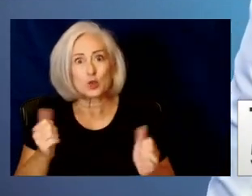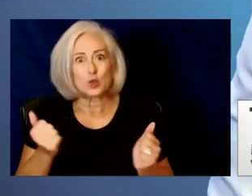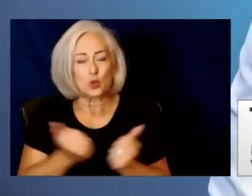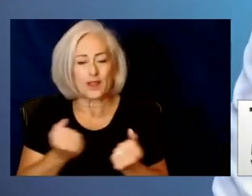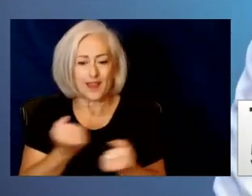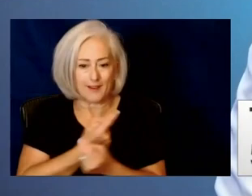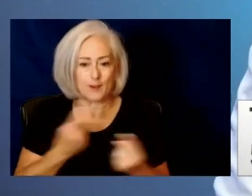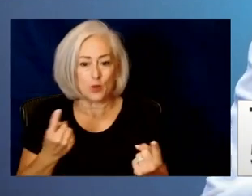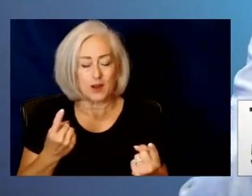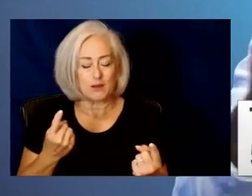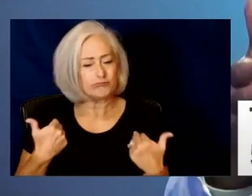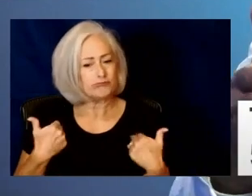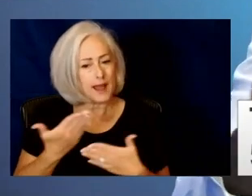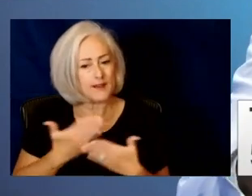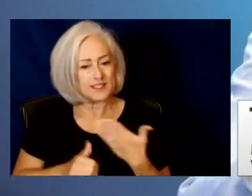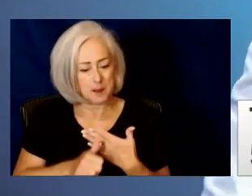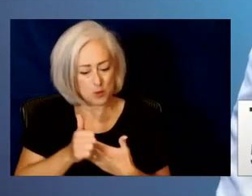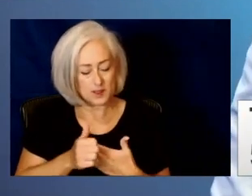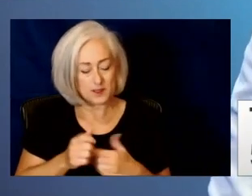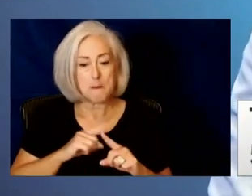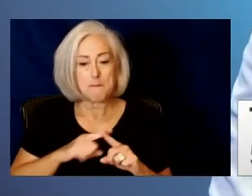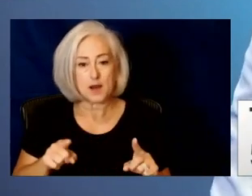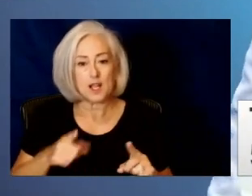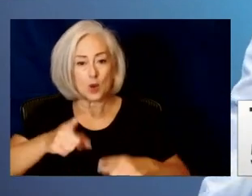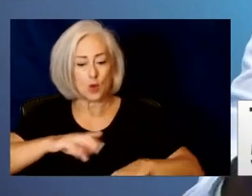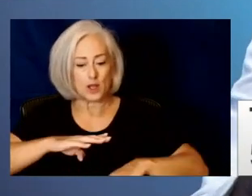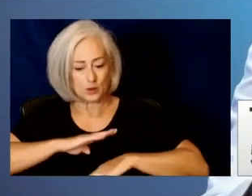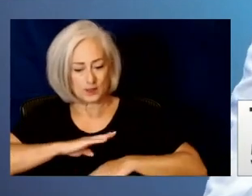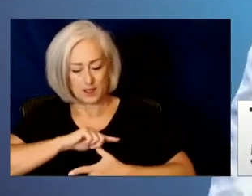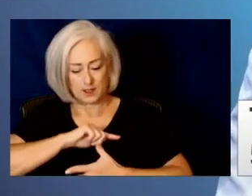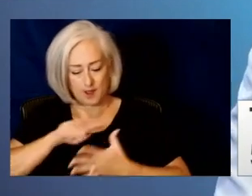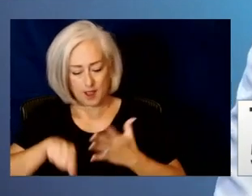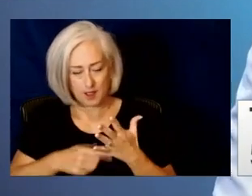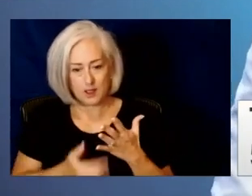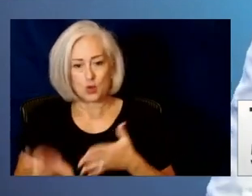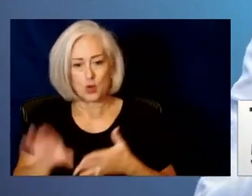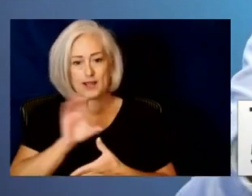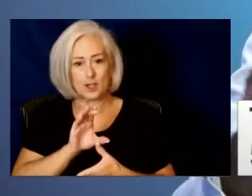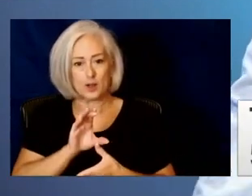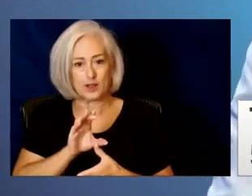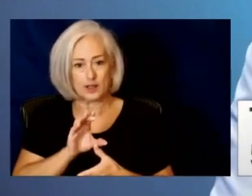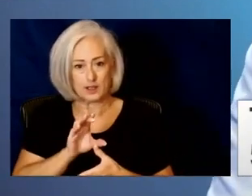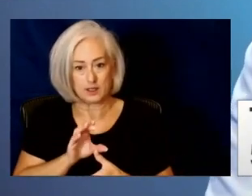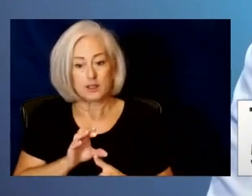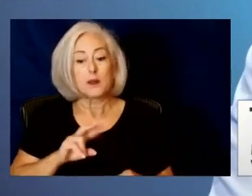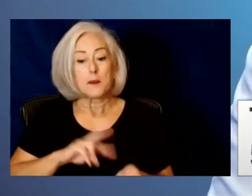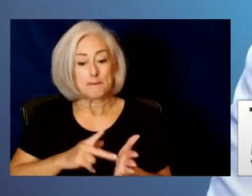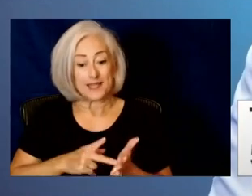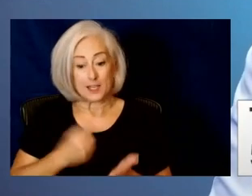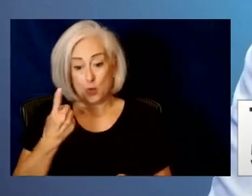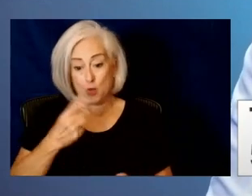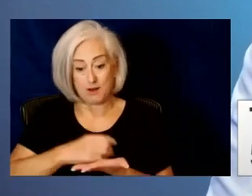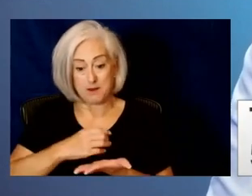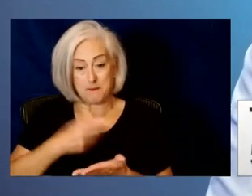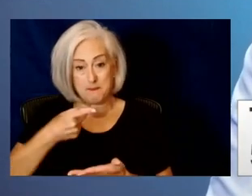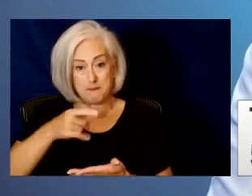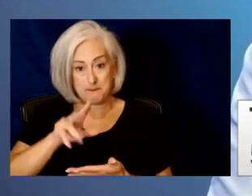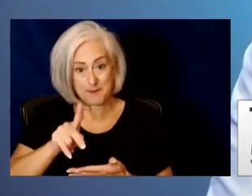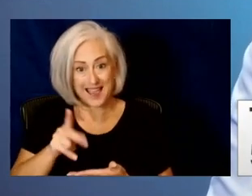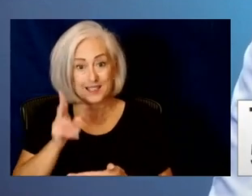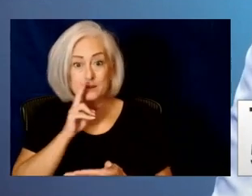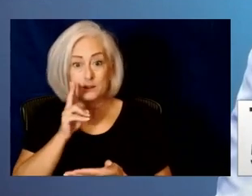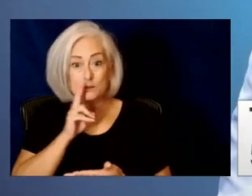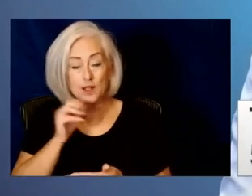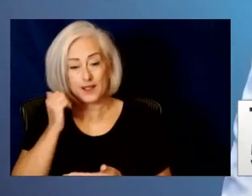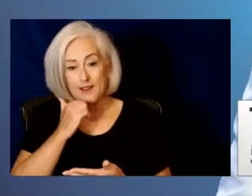with it. By the time you meet that those criteria, though, 20 pack years of smoking and at least 50 years of